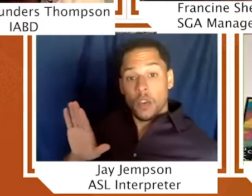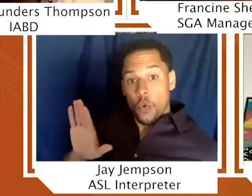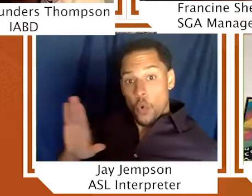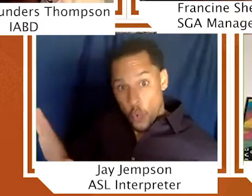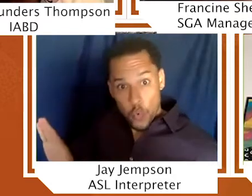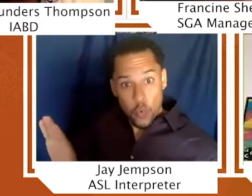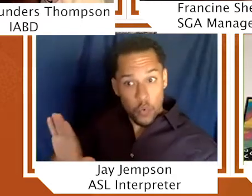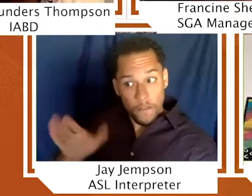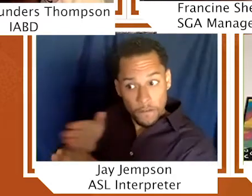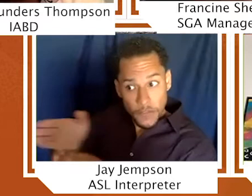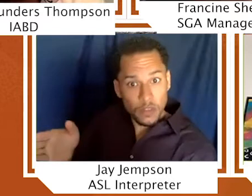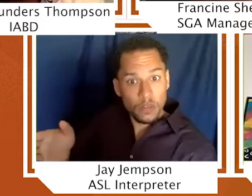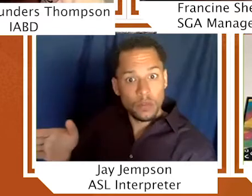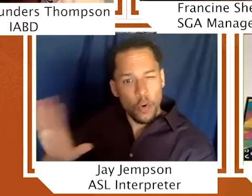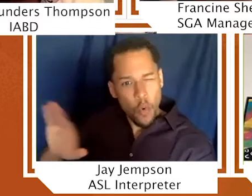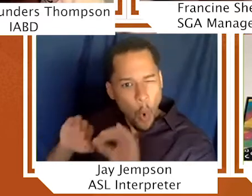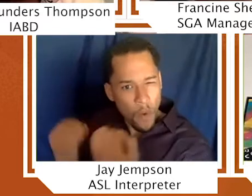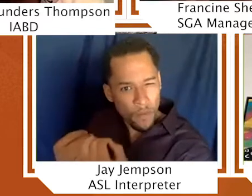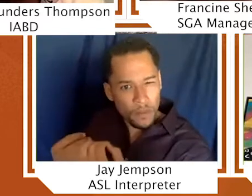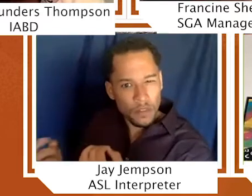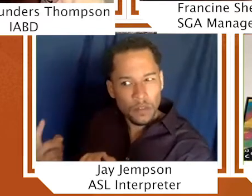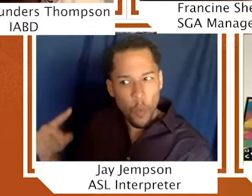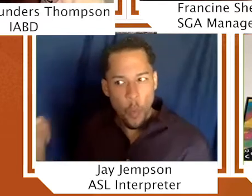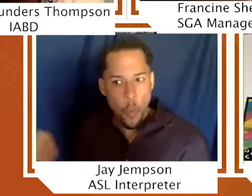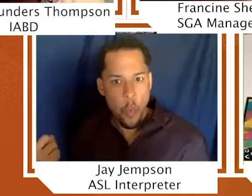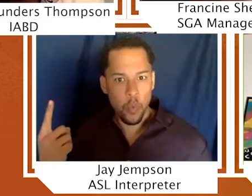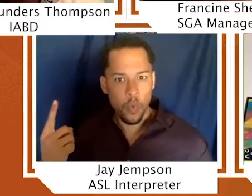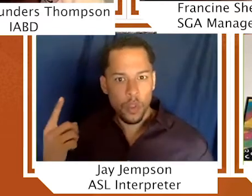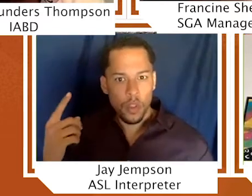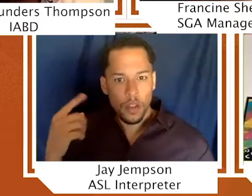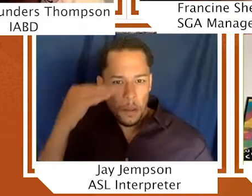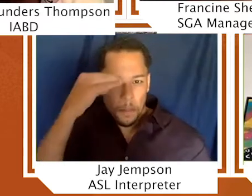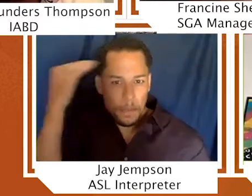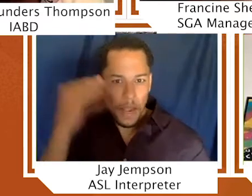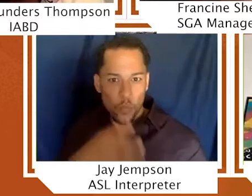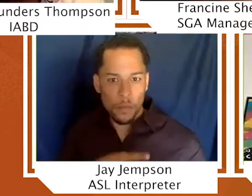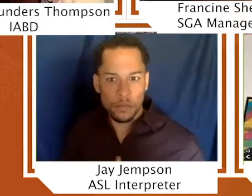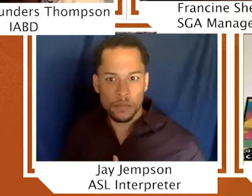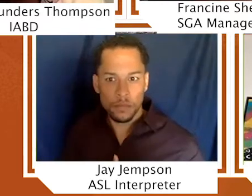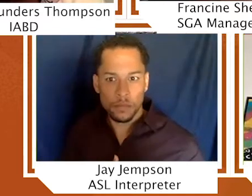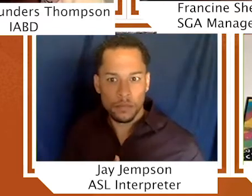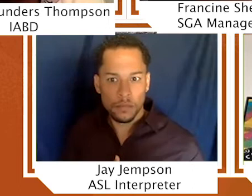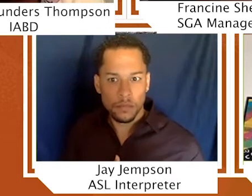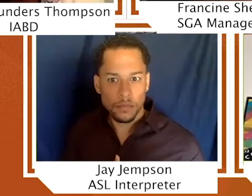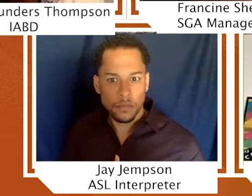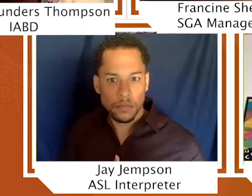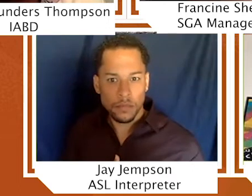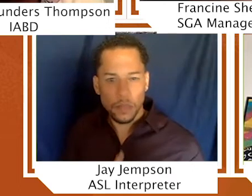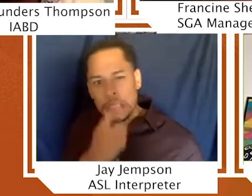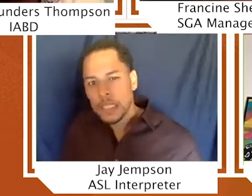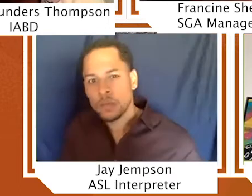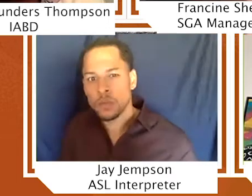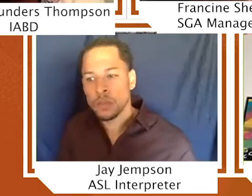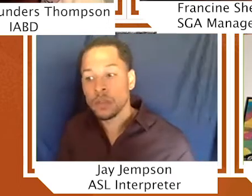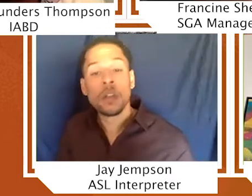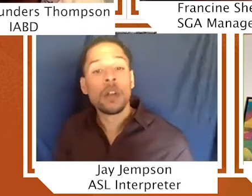in her office. And in her world, she's the go-to for her white counterpart to